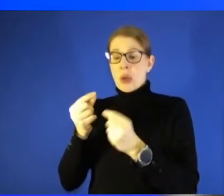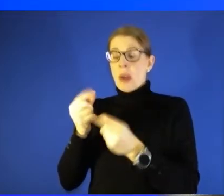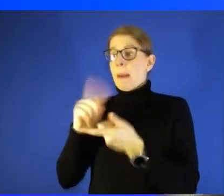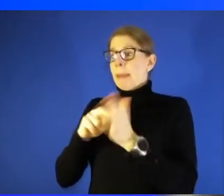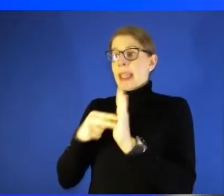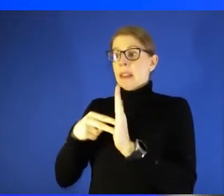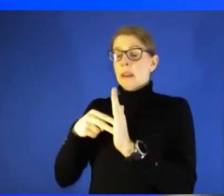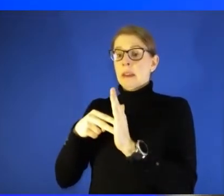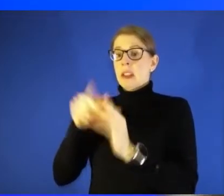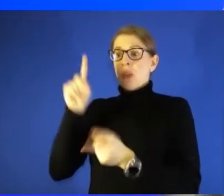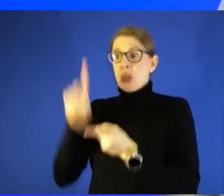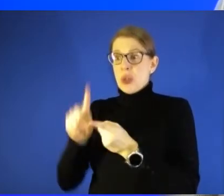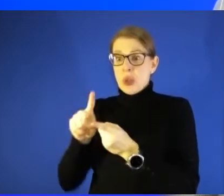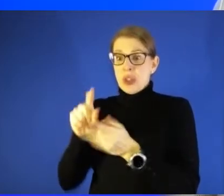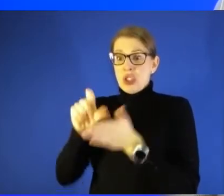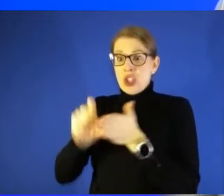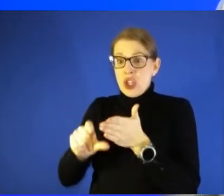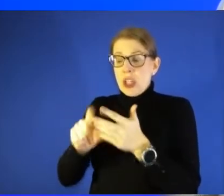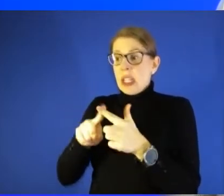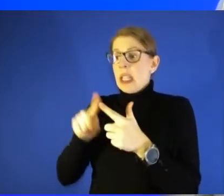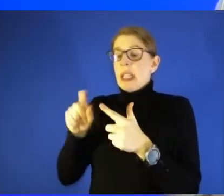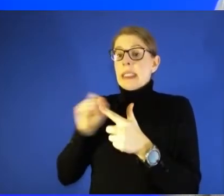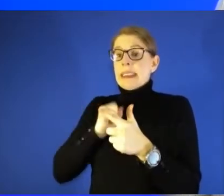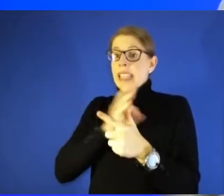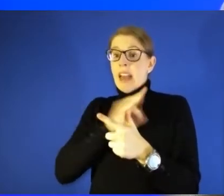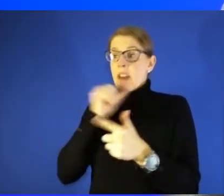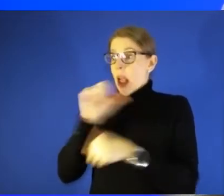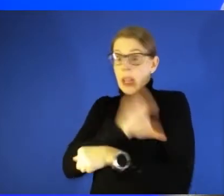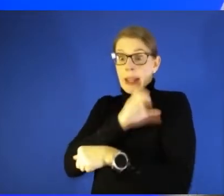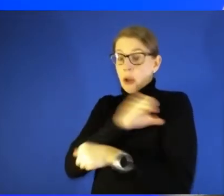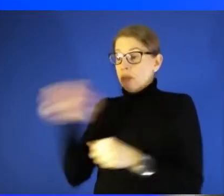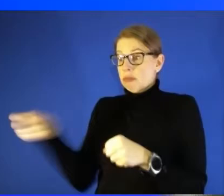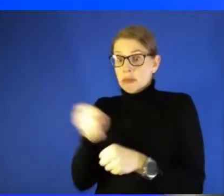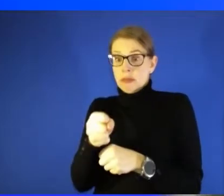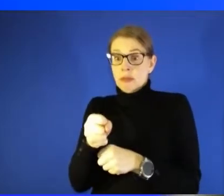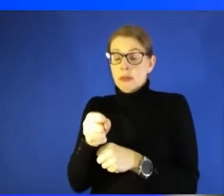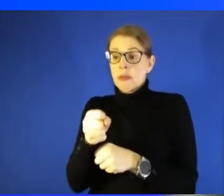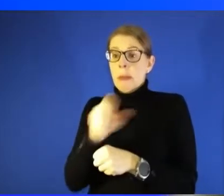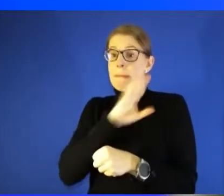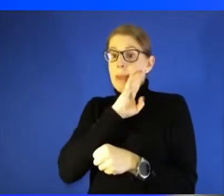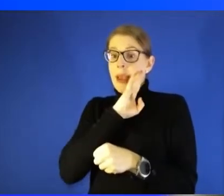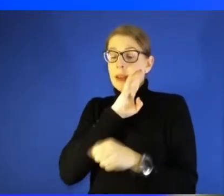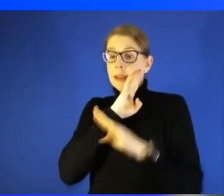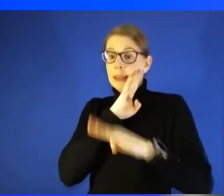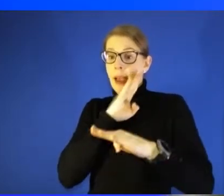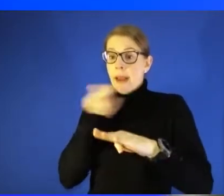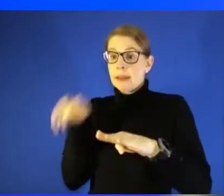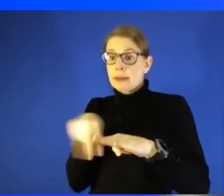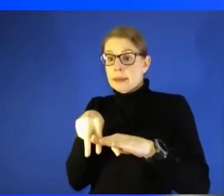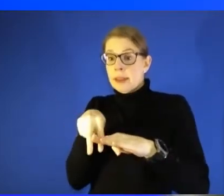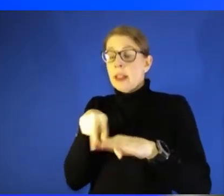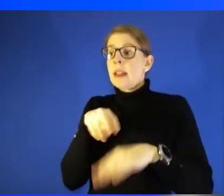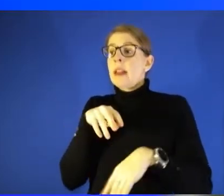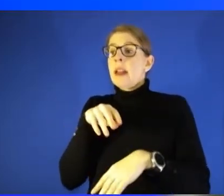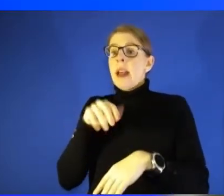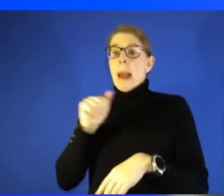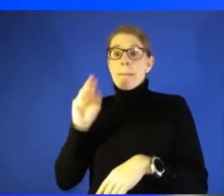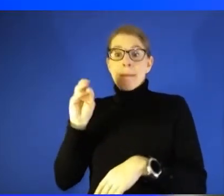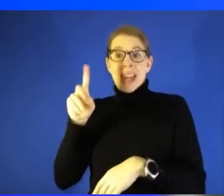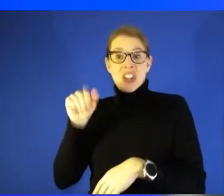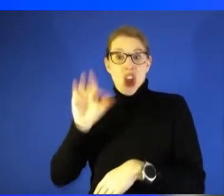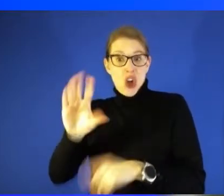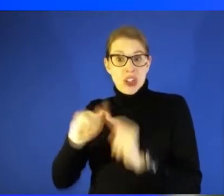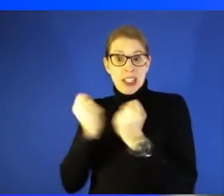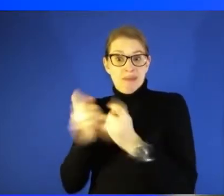reassigning staff from non-clinical positions to the bedside, which Amanda's team has done and other teams have